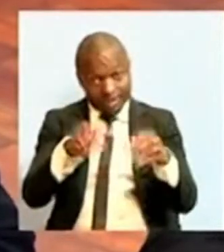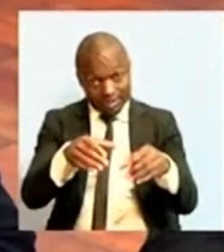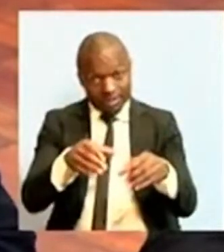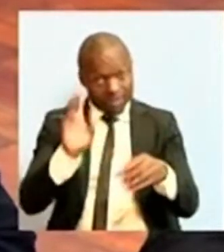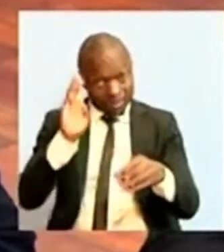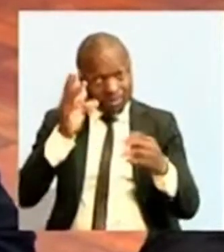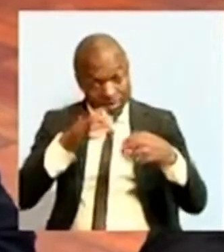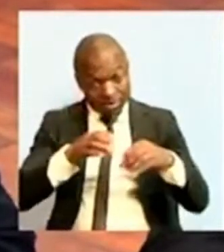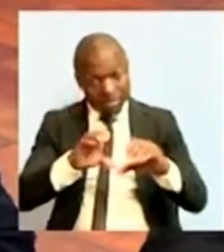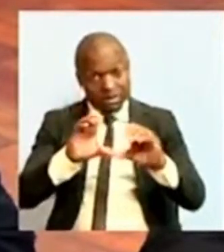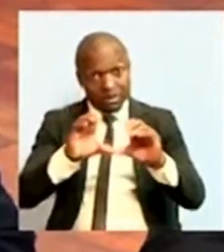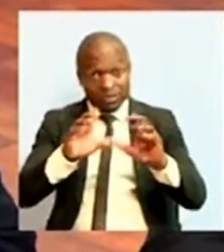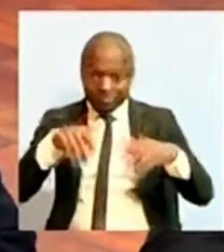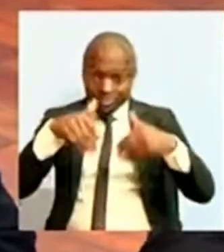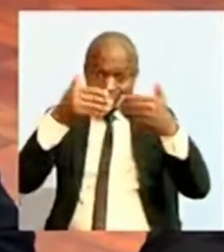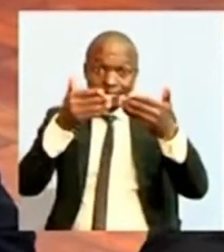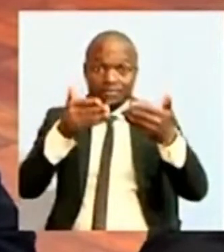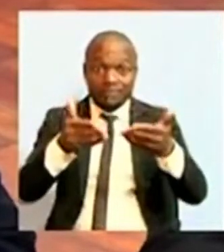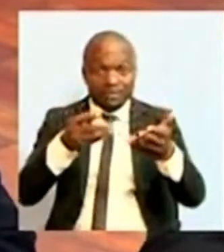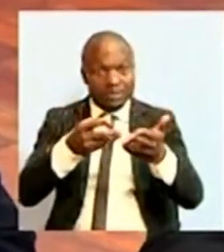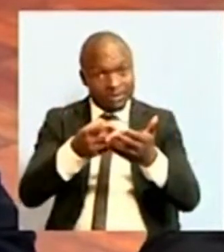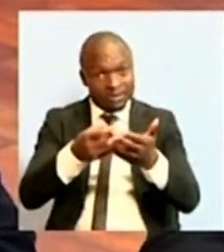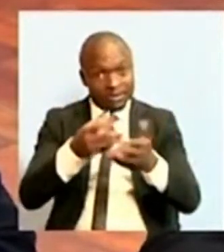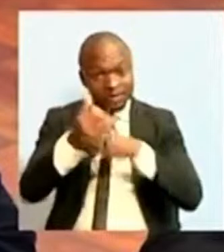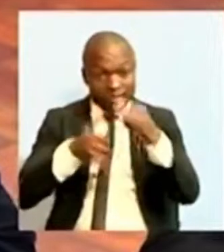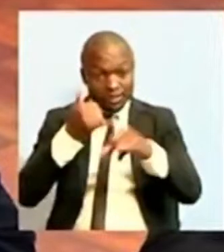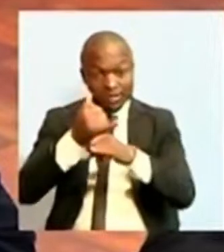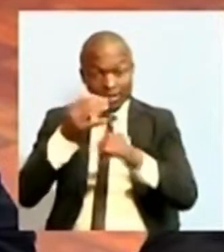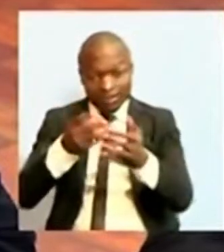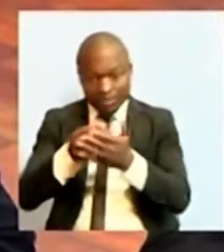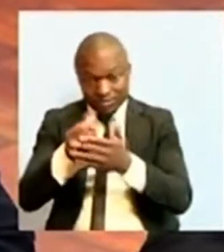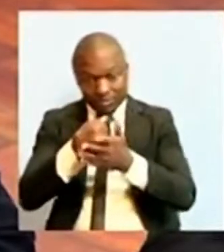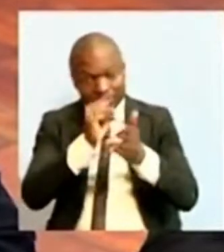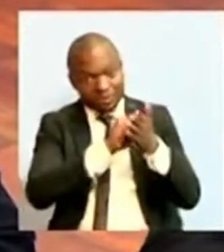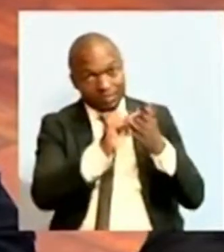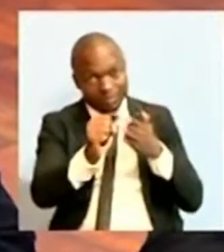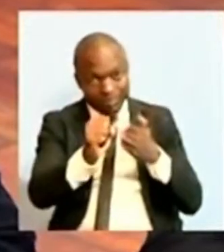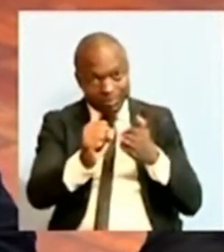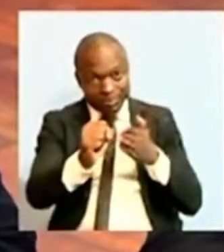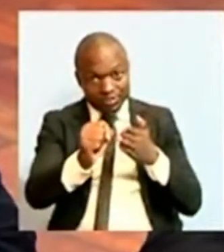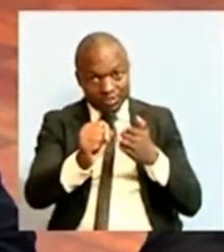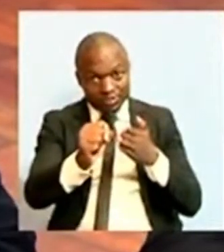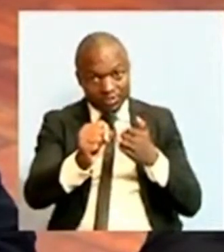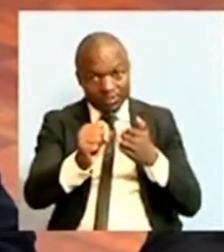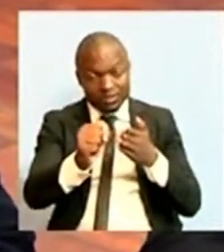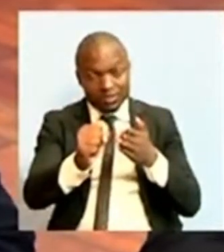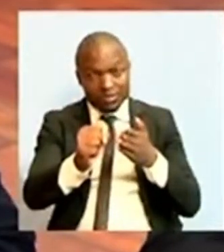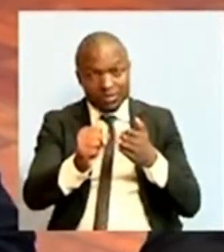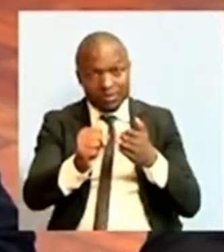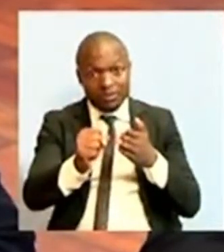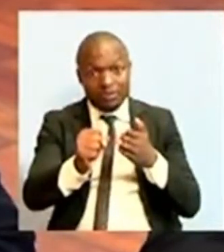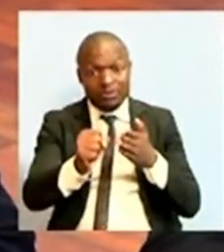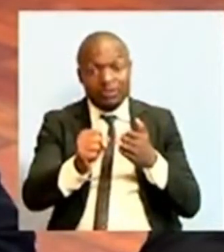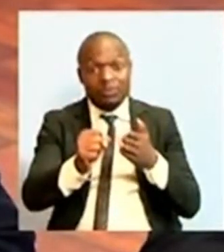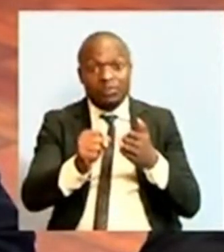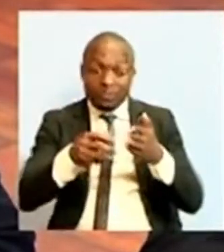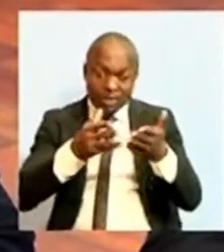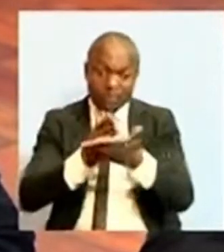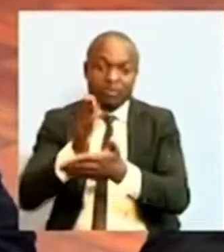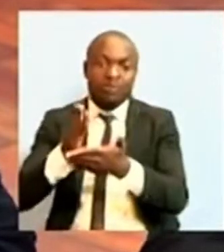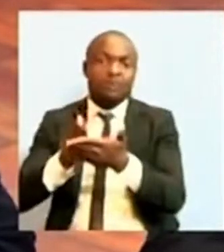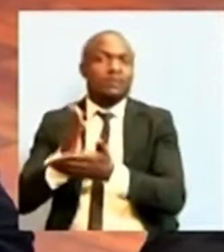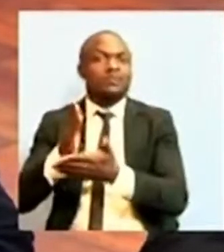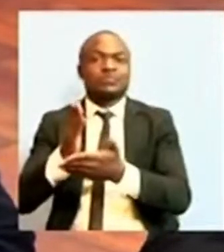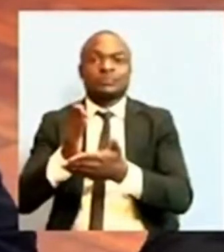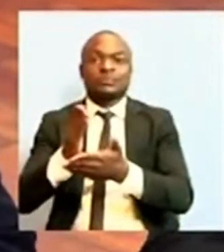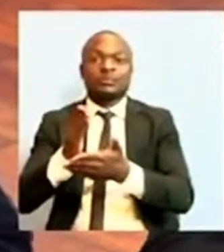will continue to submit the annual financial statements that are free from error or omission on time